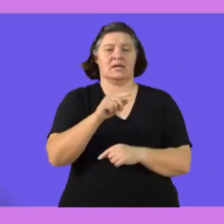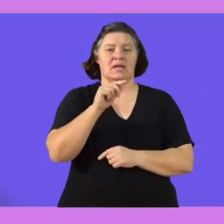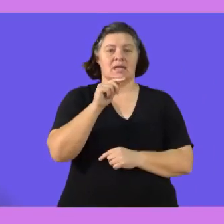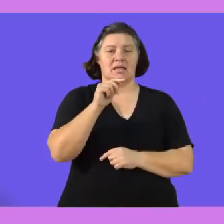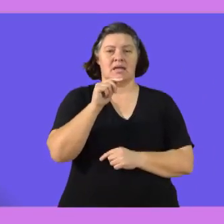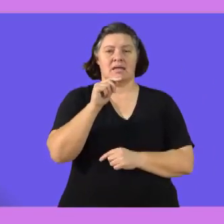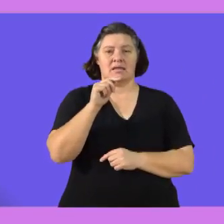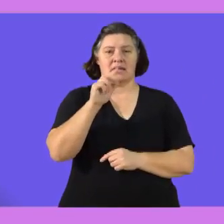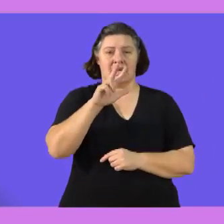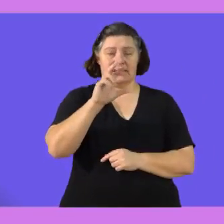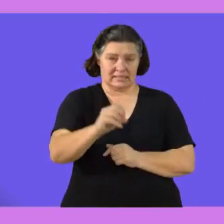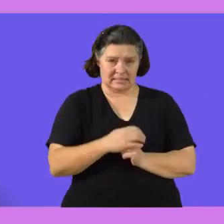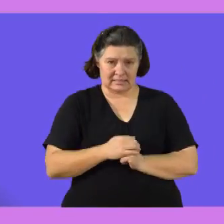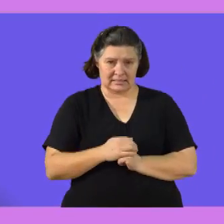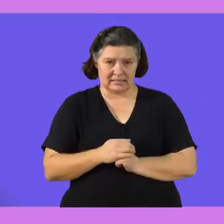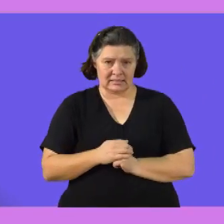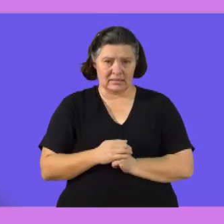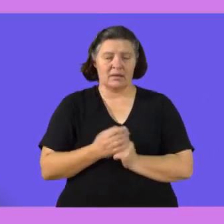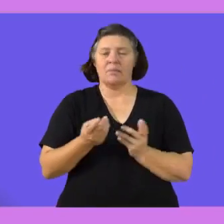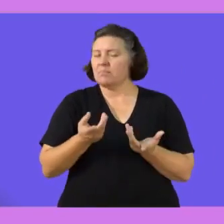80. This gives us